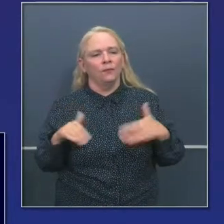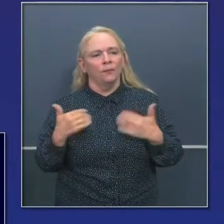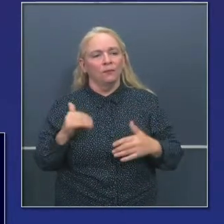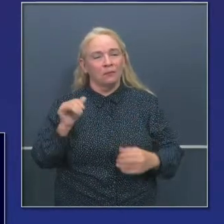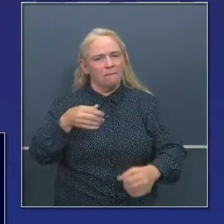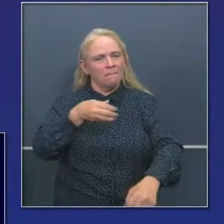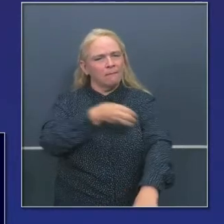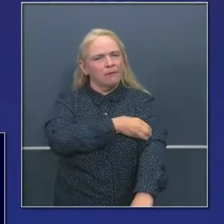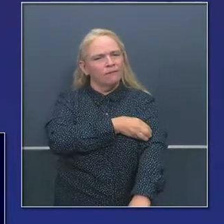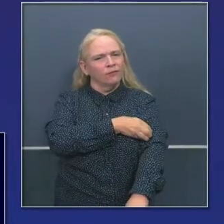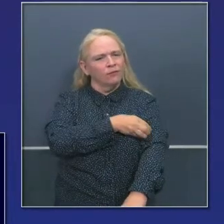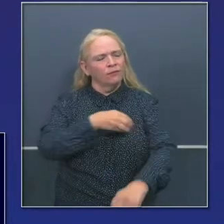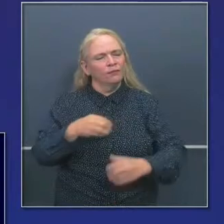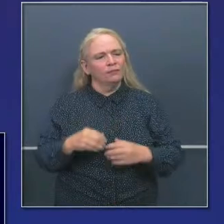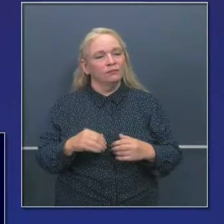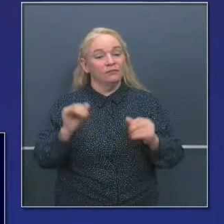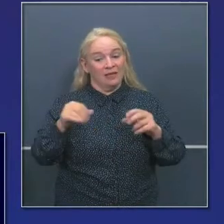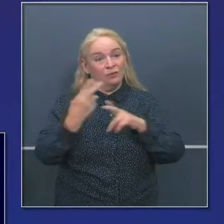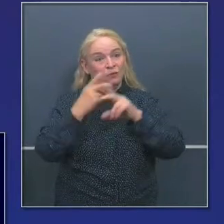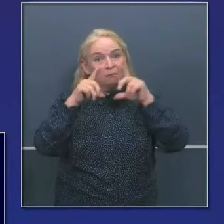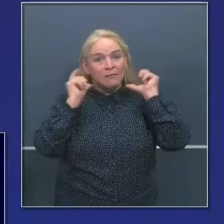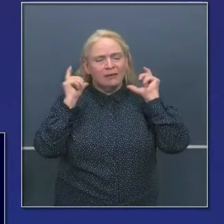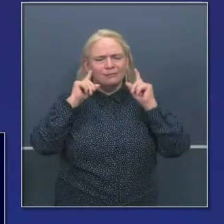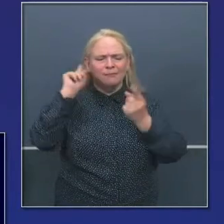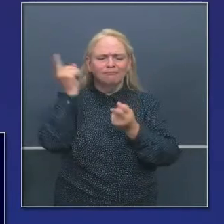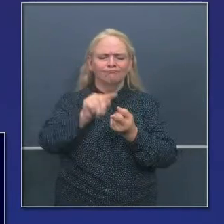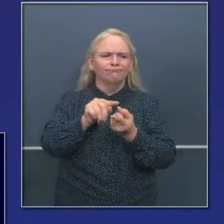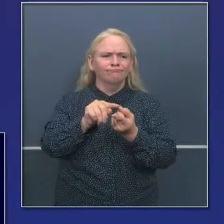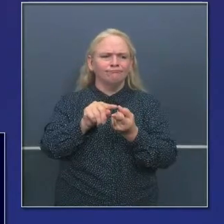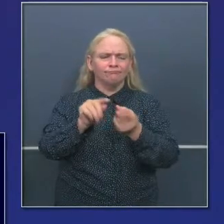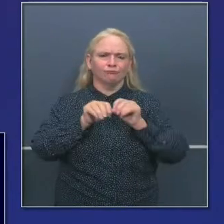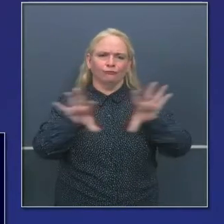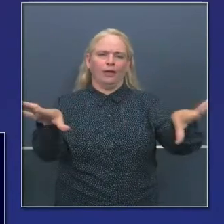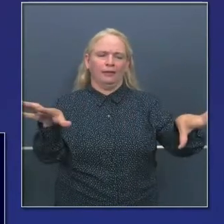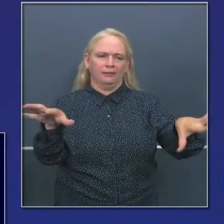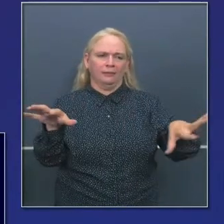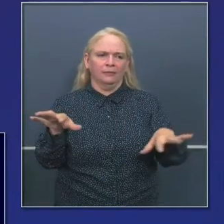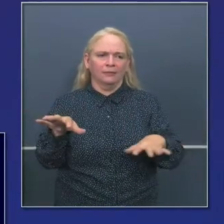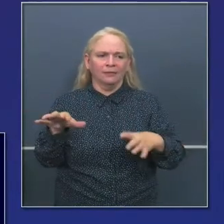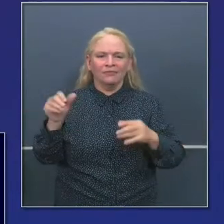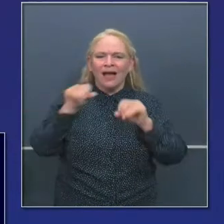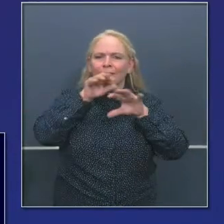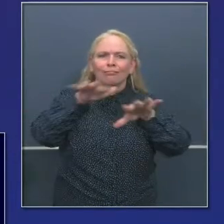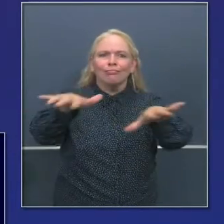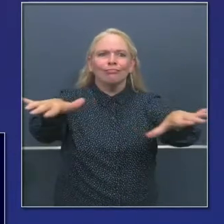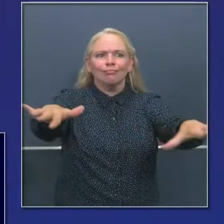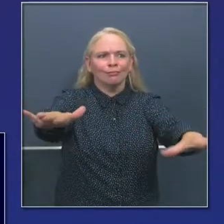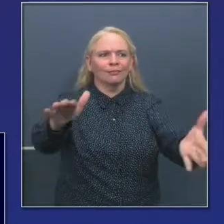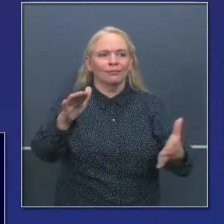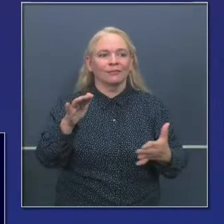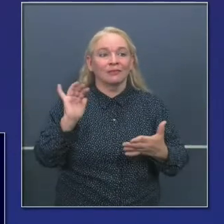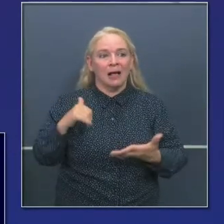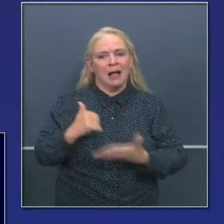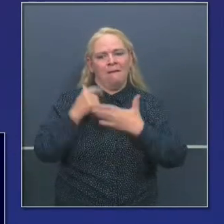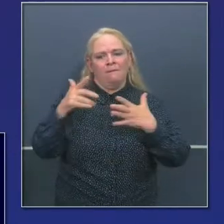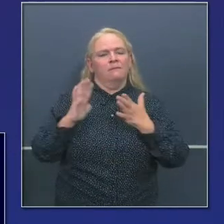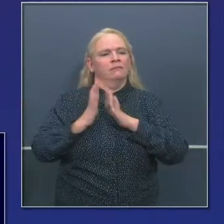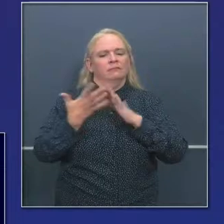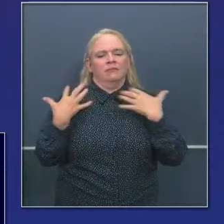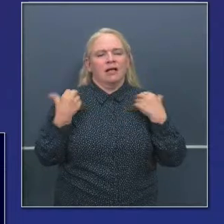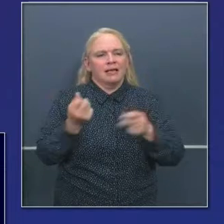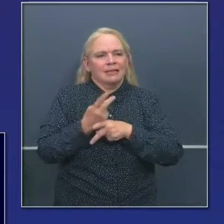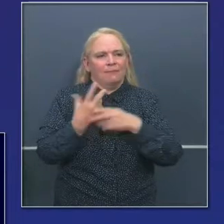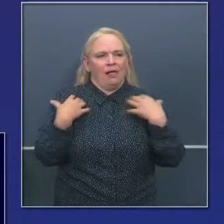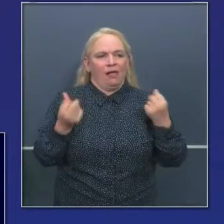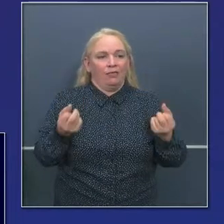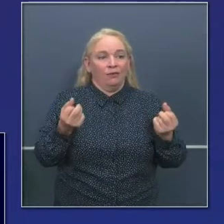of these masks to mitigate the spread of those droplets and to keep you healthier and keep others healthier